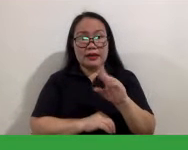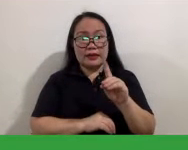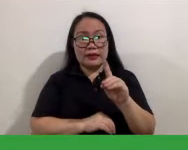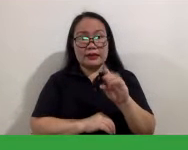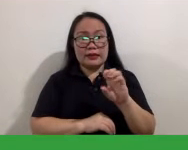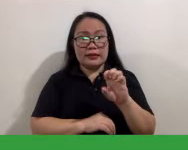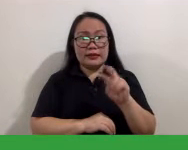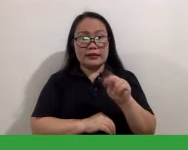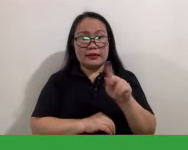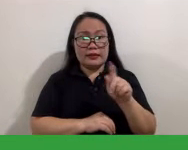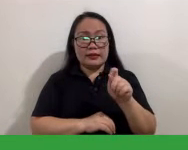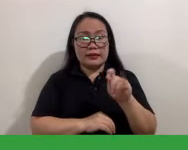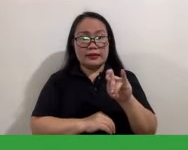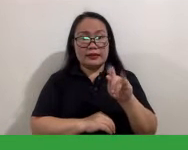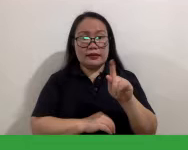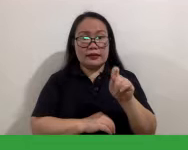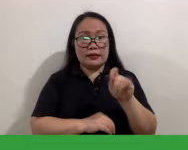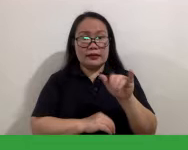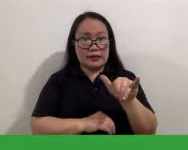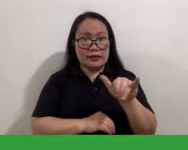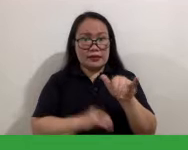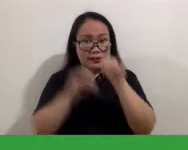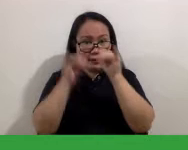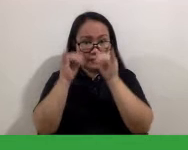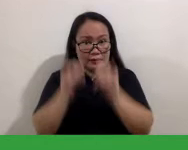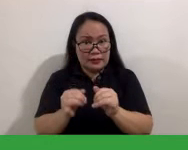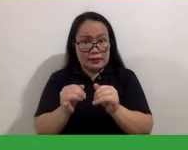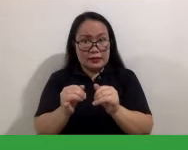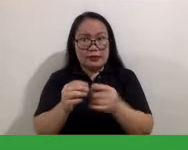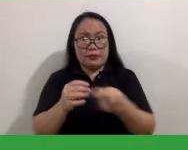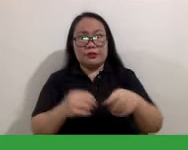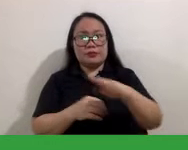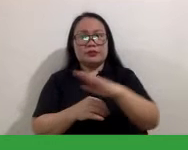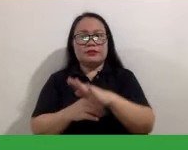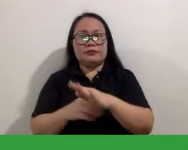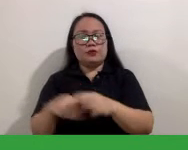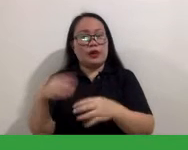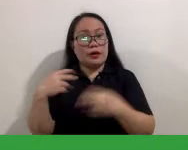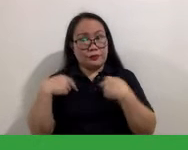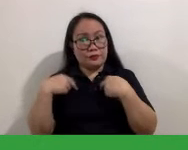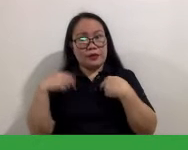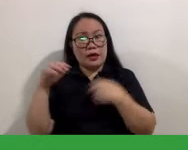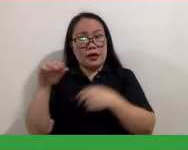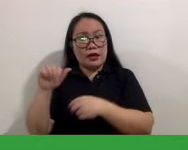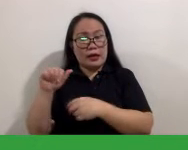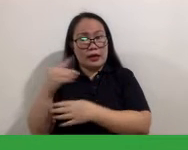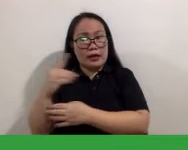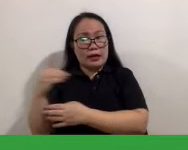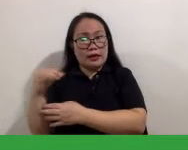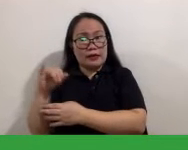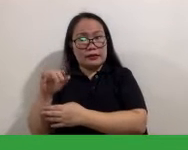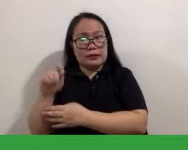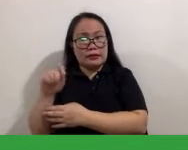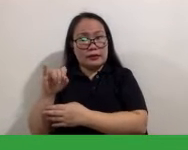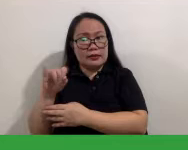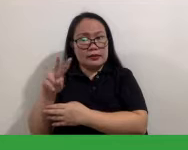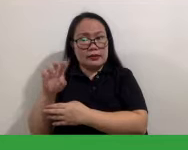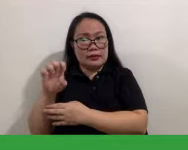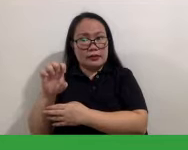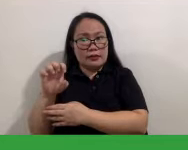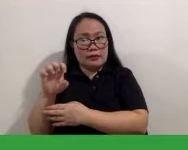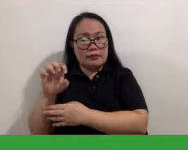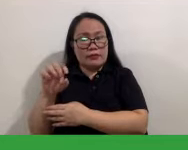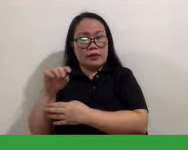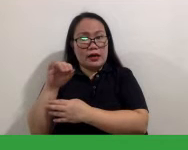do we mean by identity property? So, meron tayong additive identity property. Ano nga ba ito?